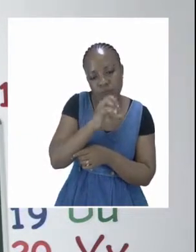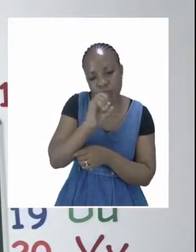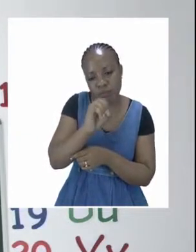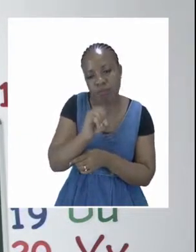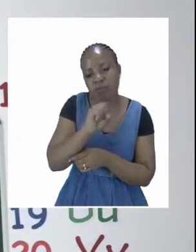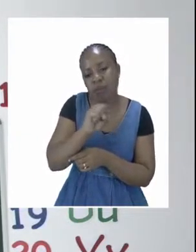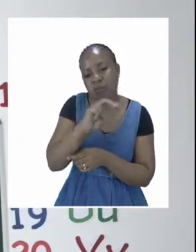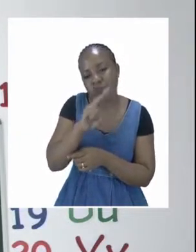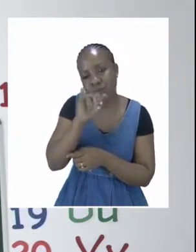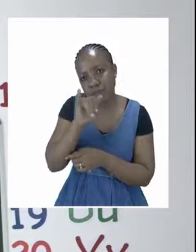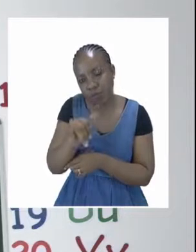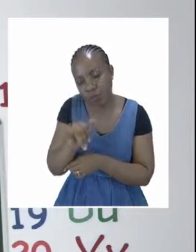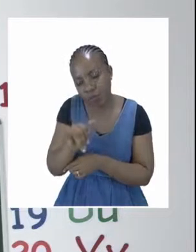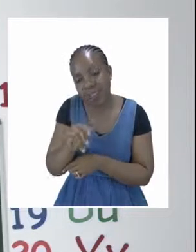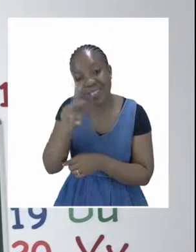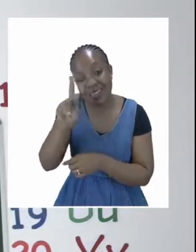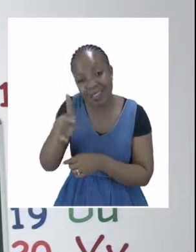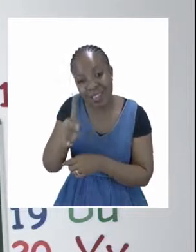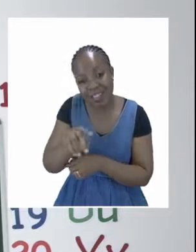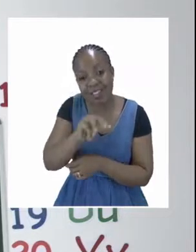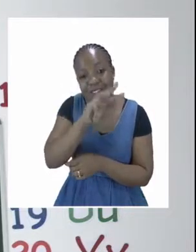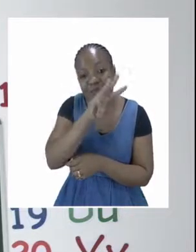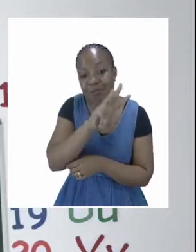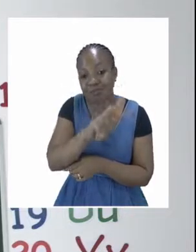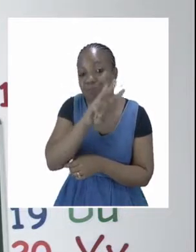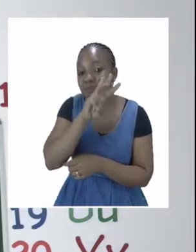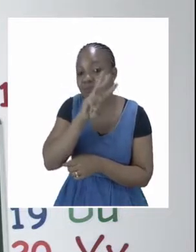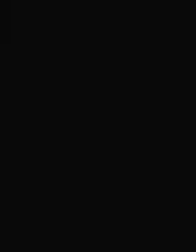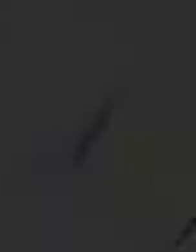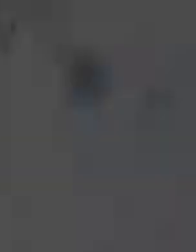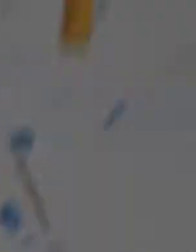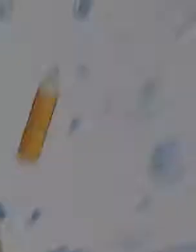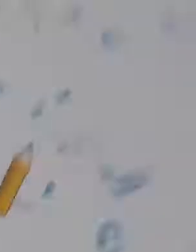our website, Zoshi Online.